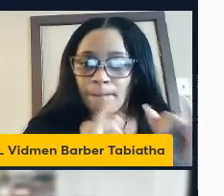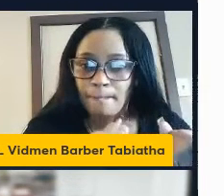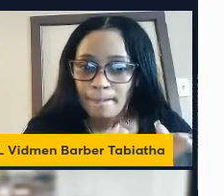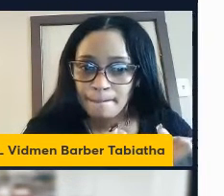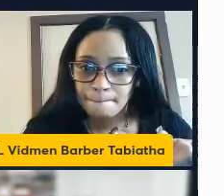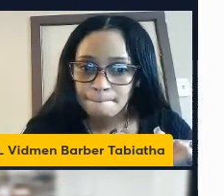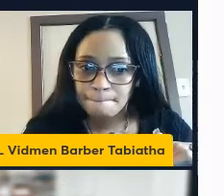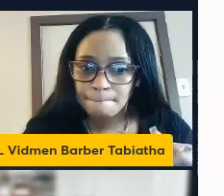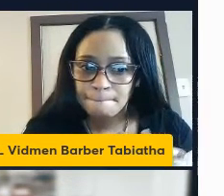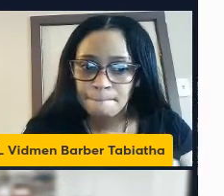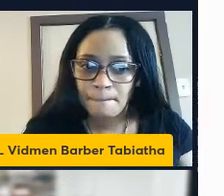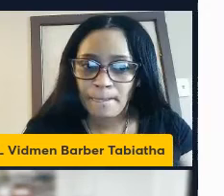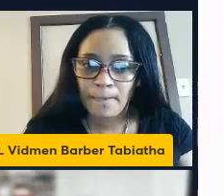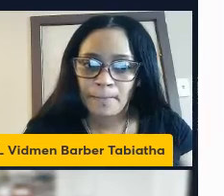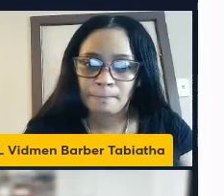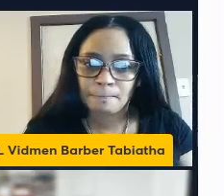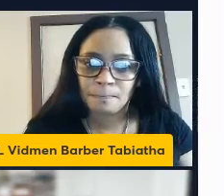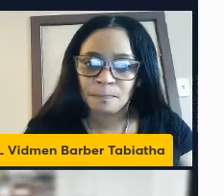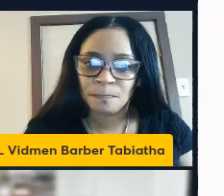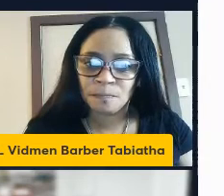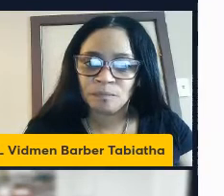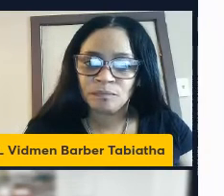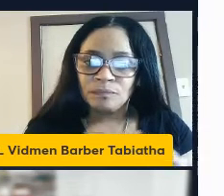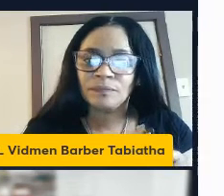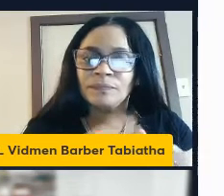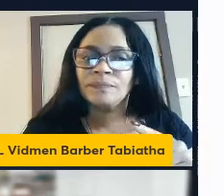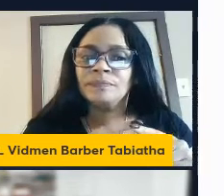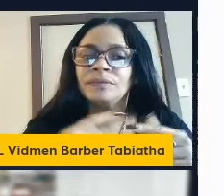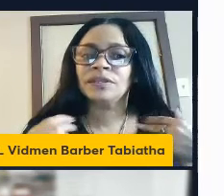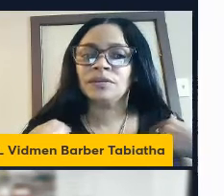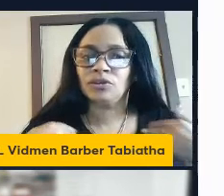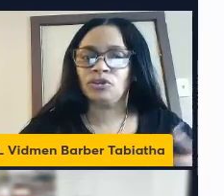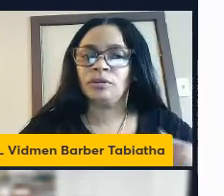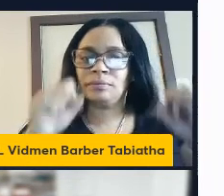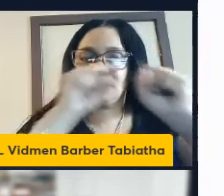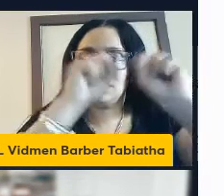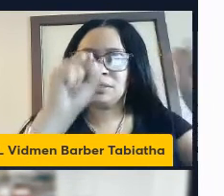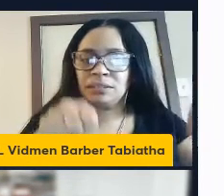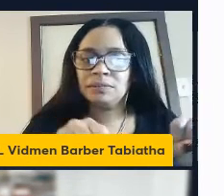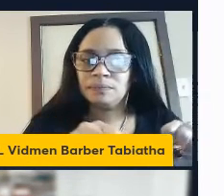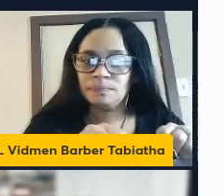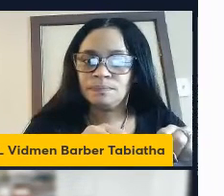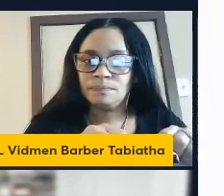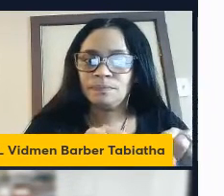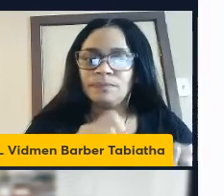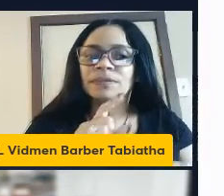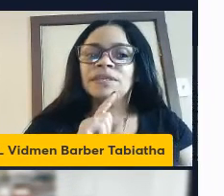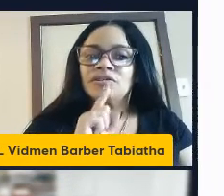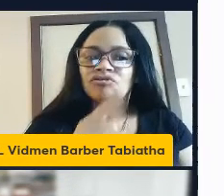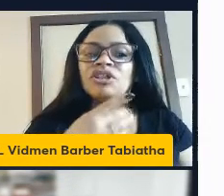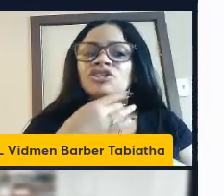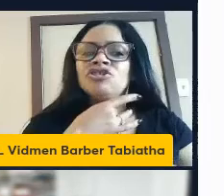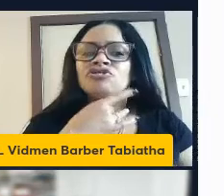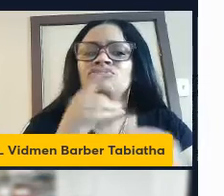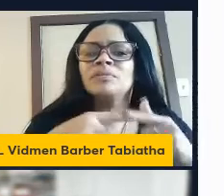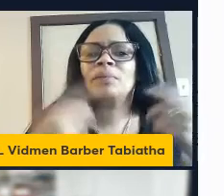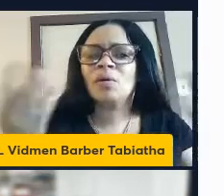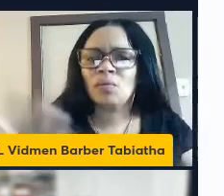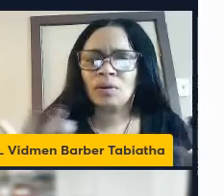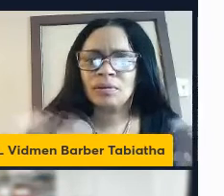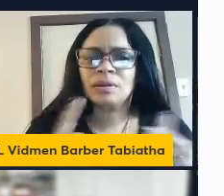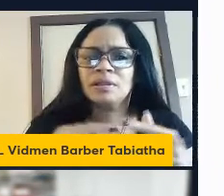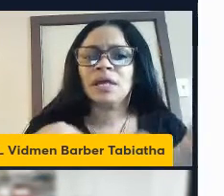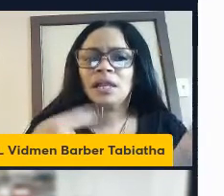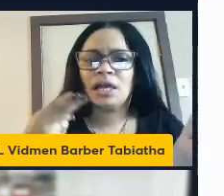parasites and the immune system or the immune cells that I was really curious about. So, I